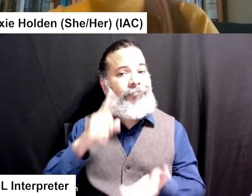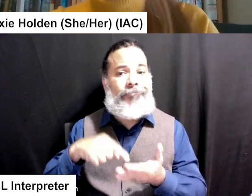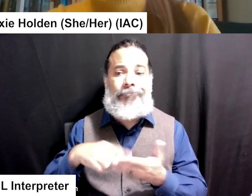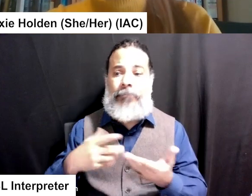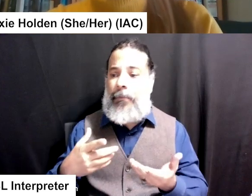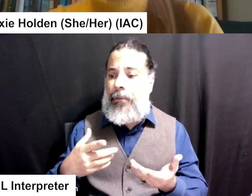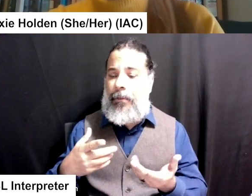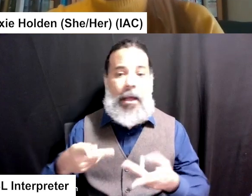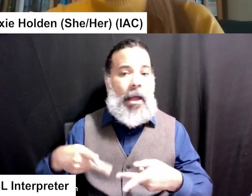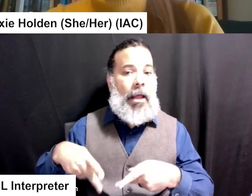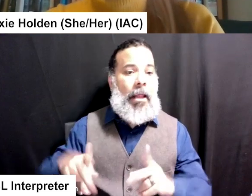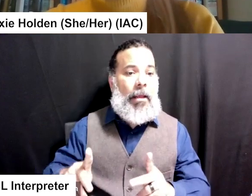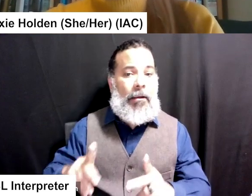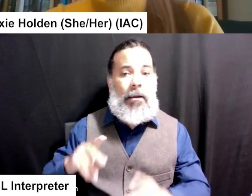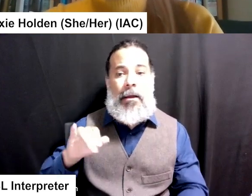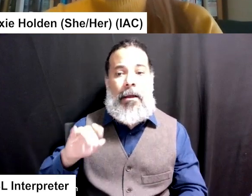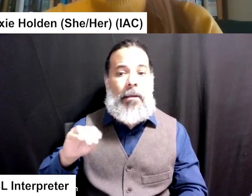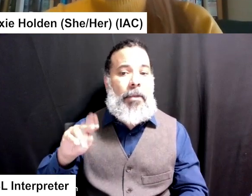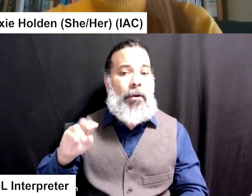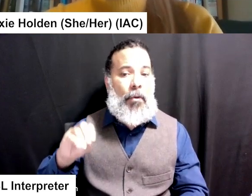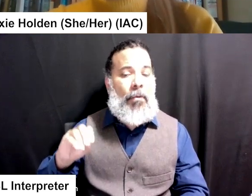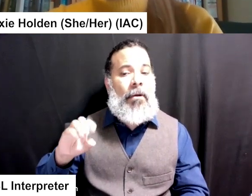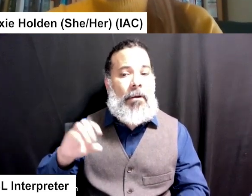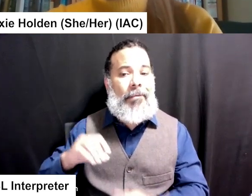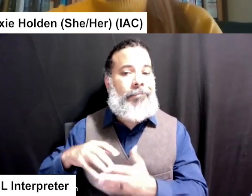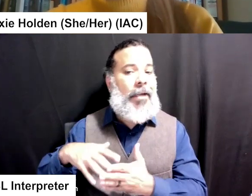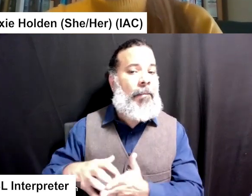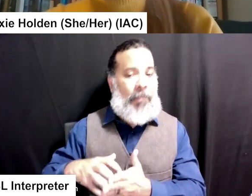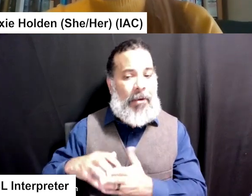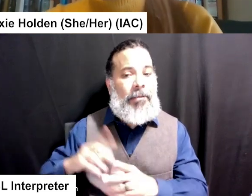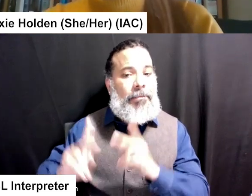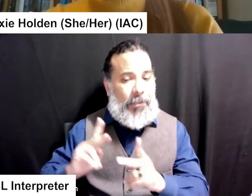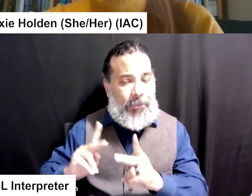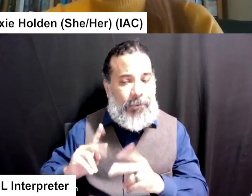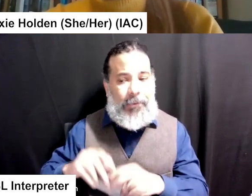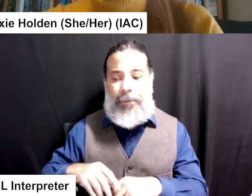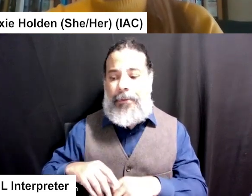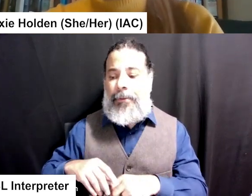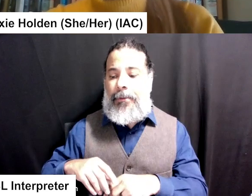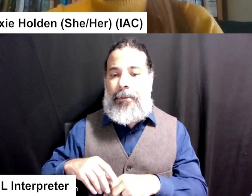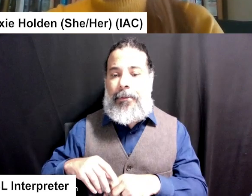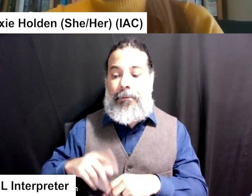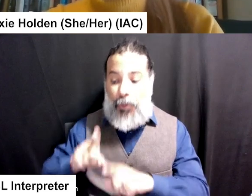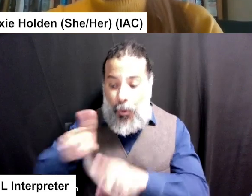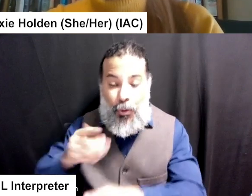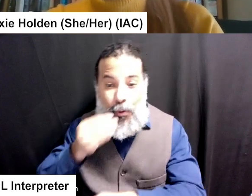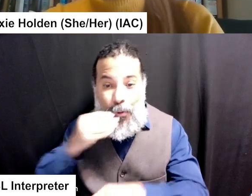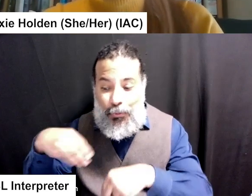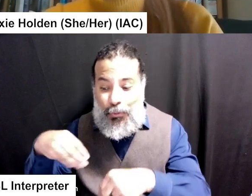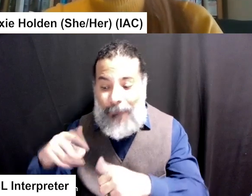the immunocompromised people to go to the grocery store first thing in the